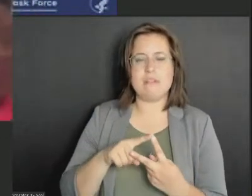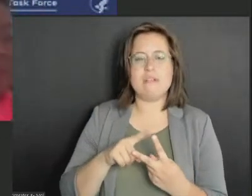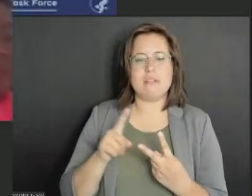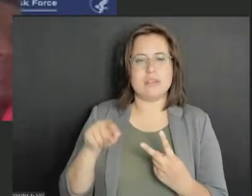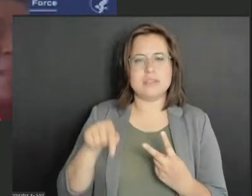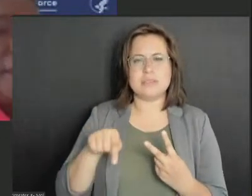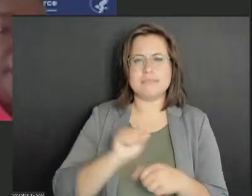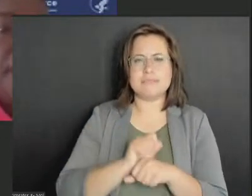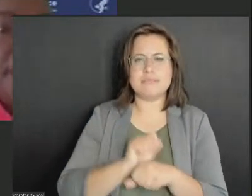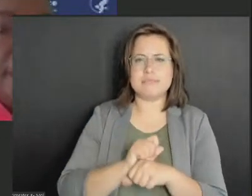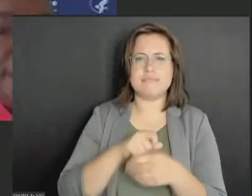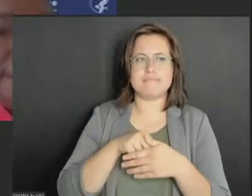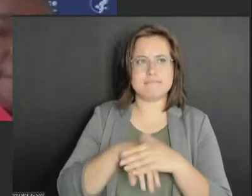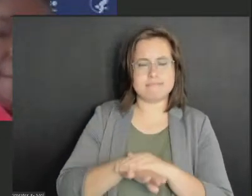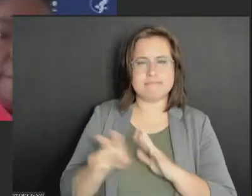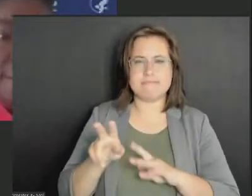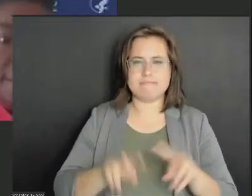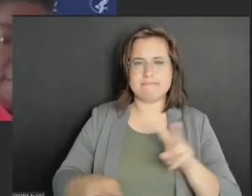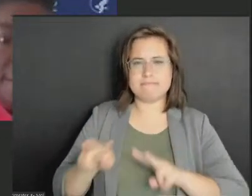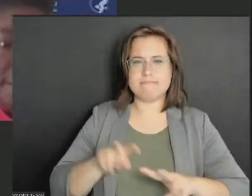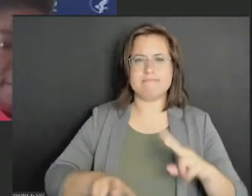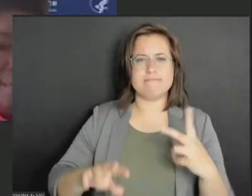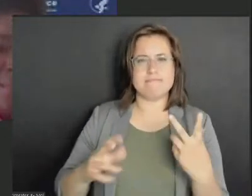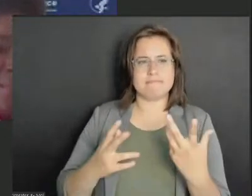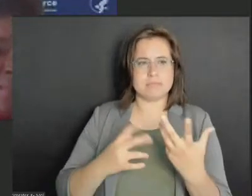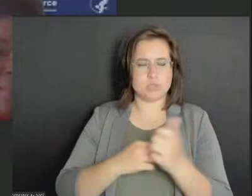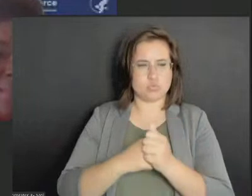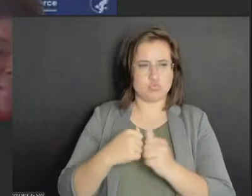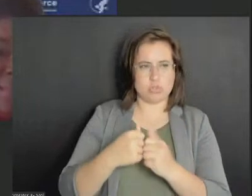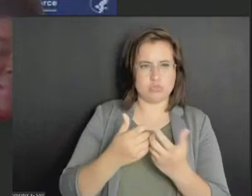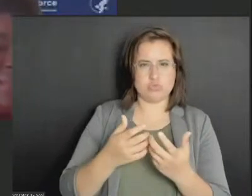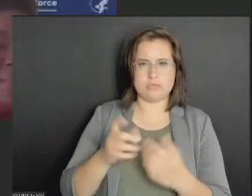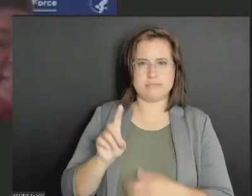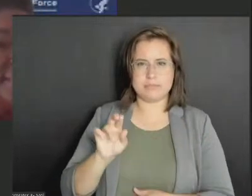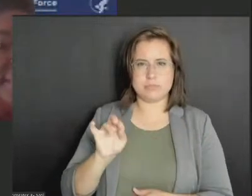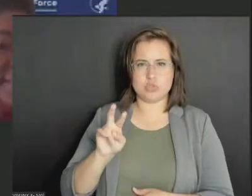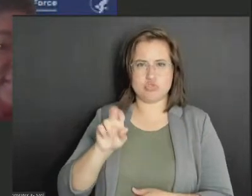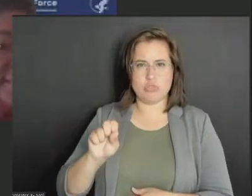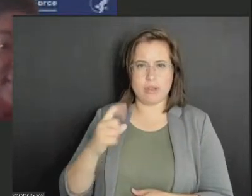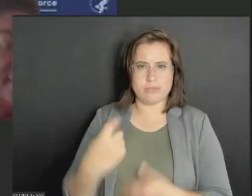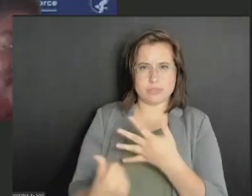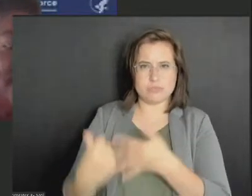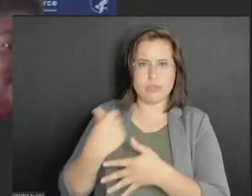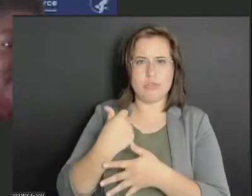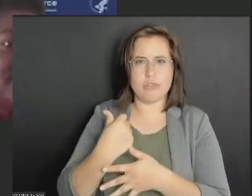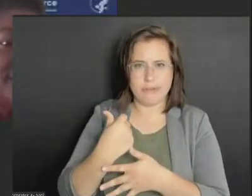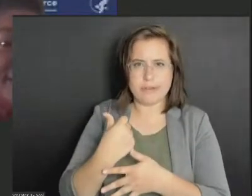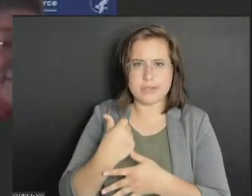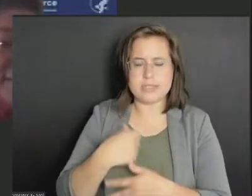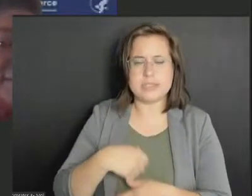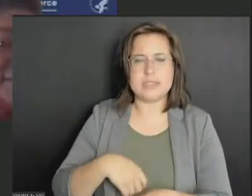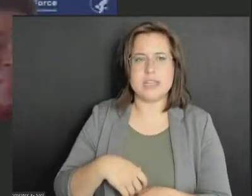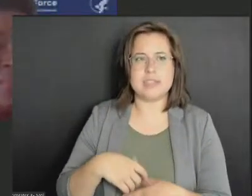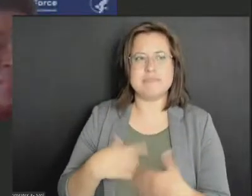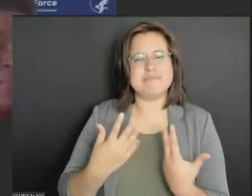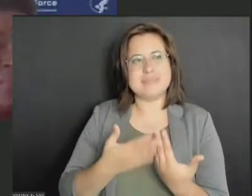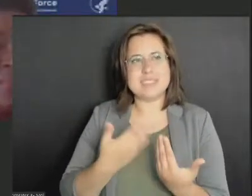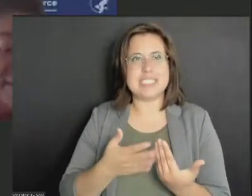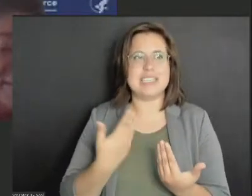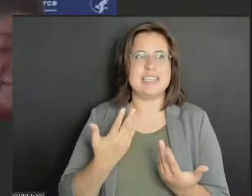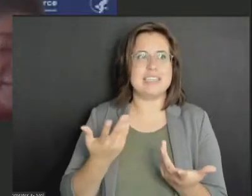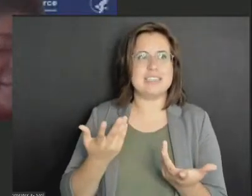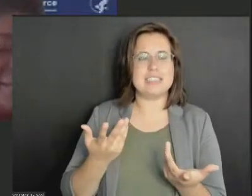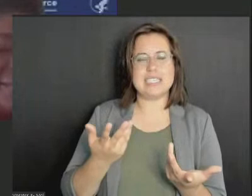work and looking at structural drivers as one of our priorities, it's very easy to fall back and feel